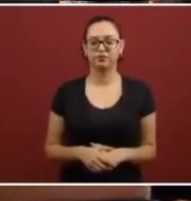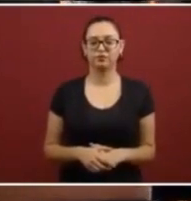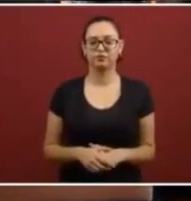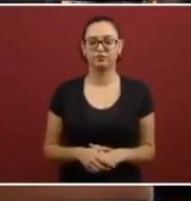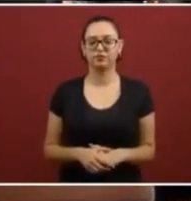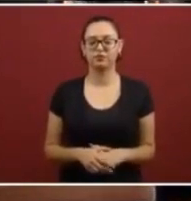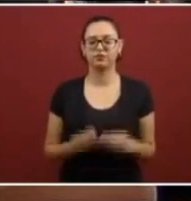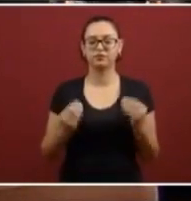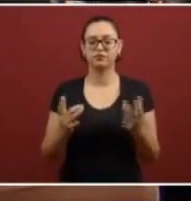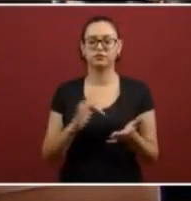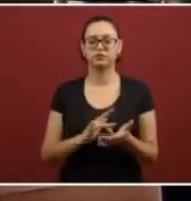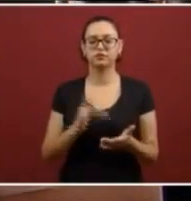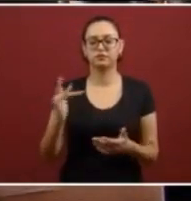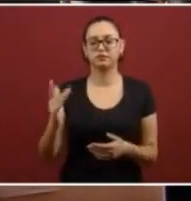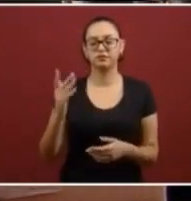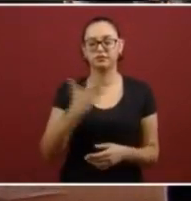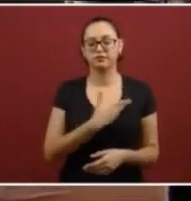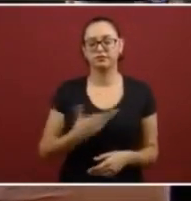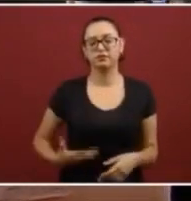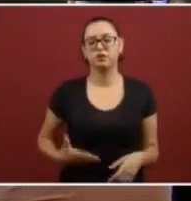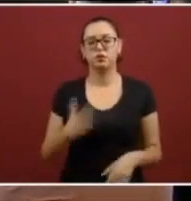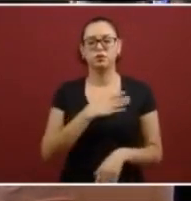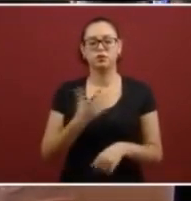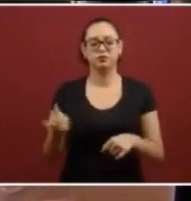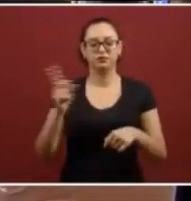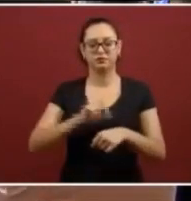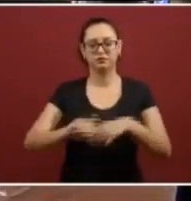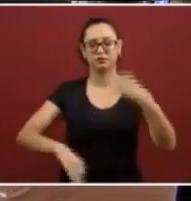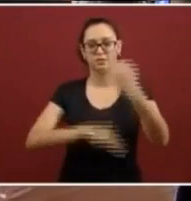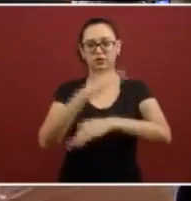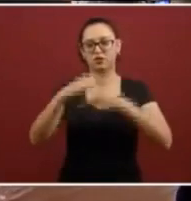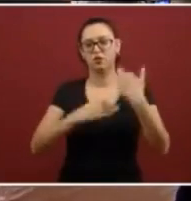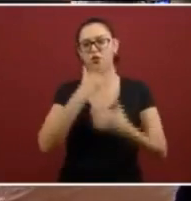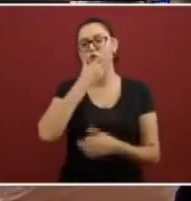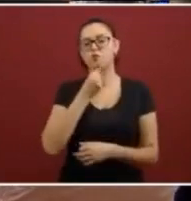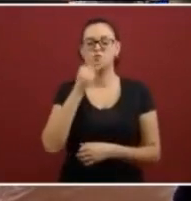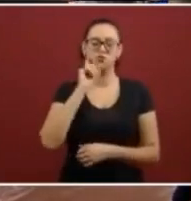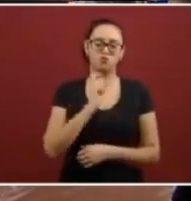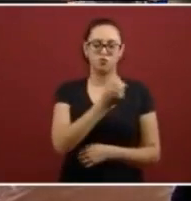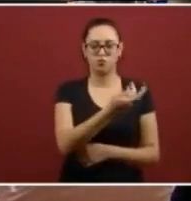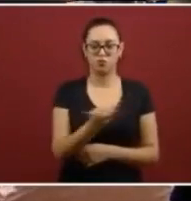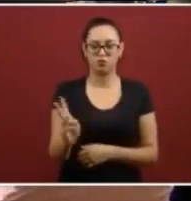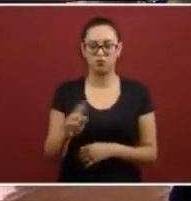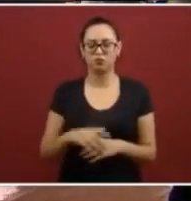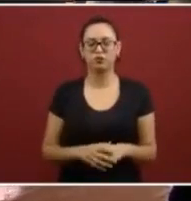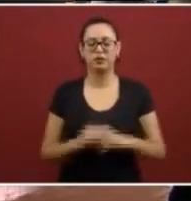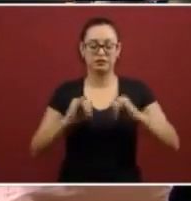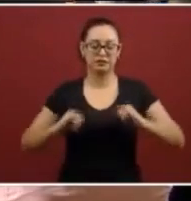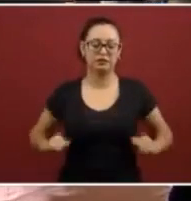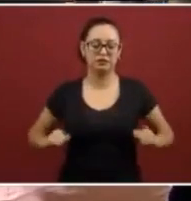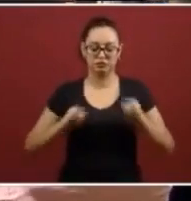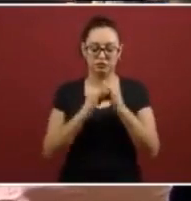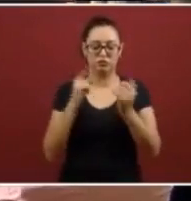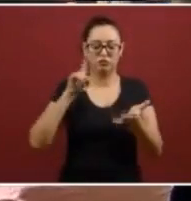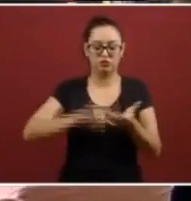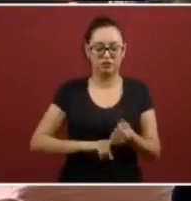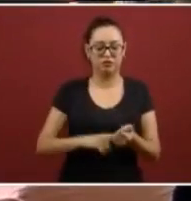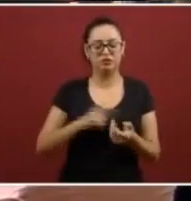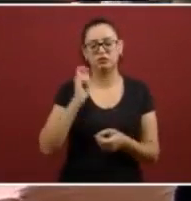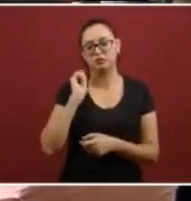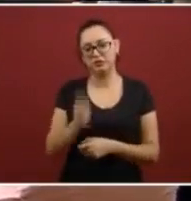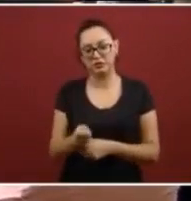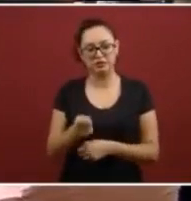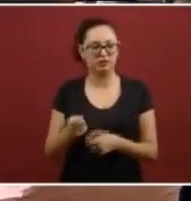Muchas gracias, señor presidente. Buenos Thank you días a very todas much, y a todos. President, and hello, Ya everybody. como parte de la operación del instituto para And as devolverle part al of pueblo lo the